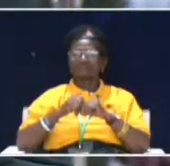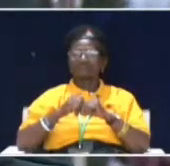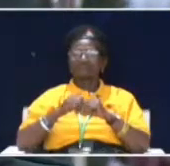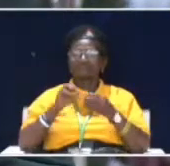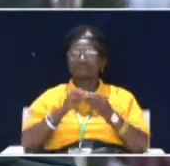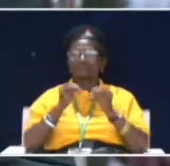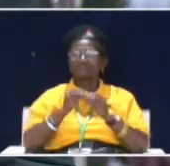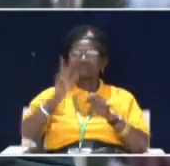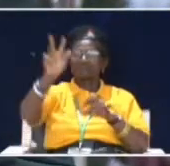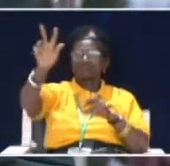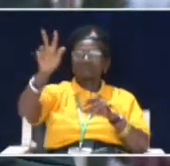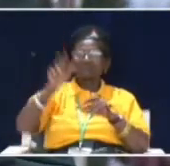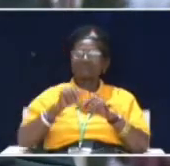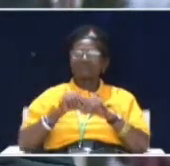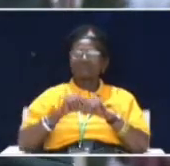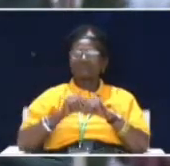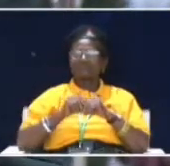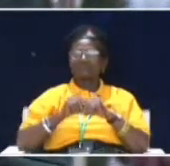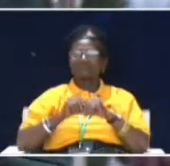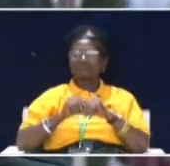Number three. Ẹ̀kẹta.